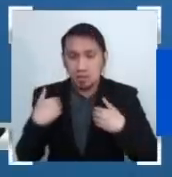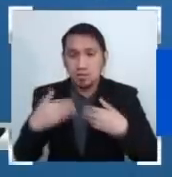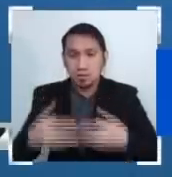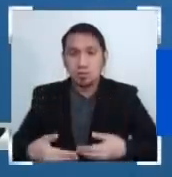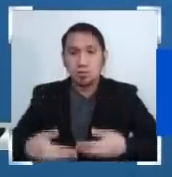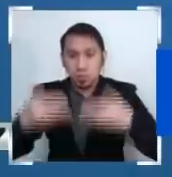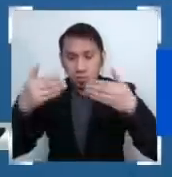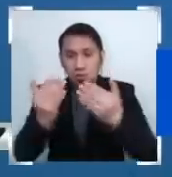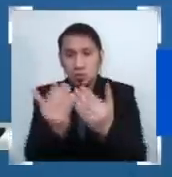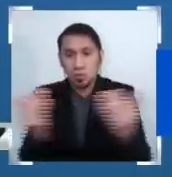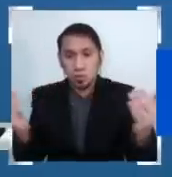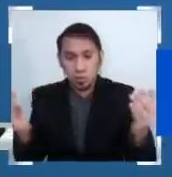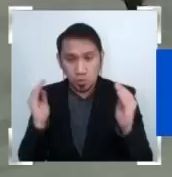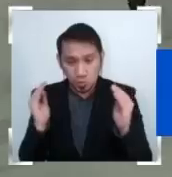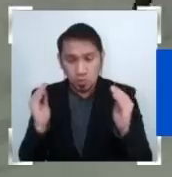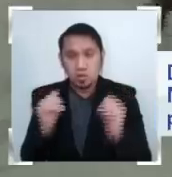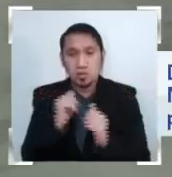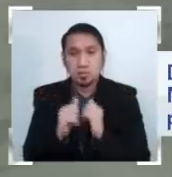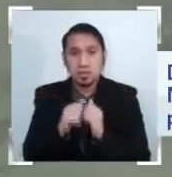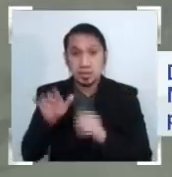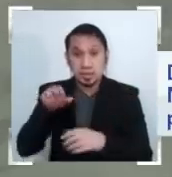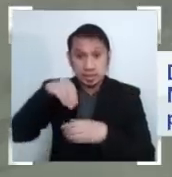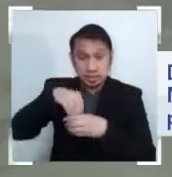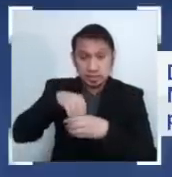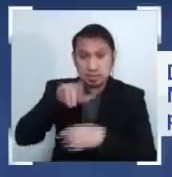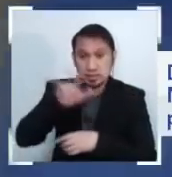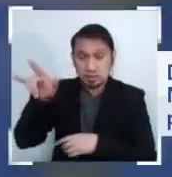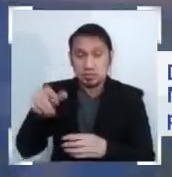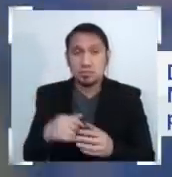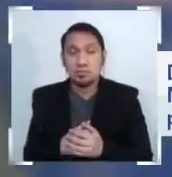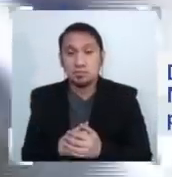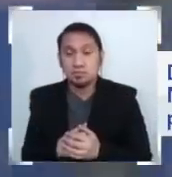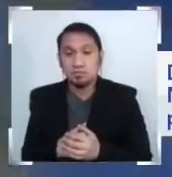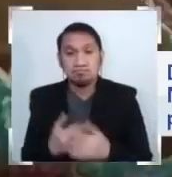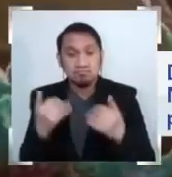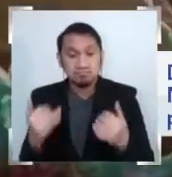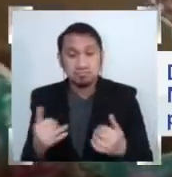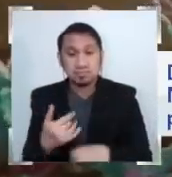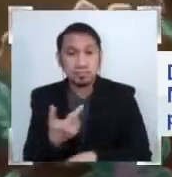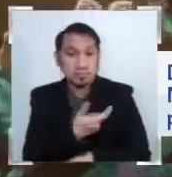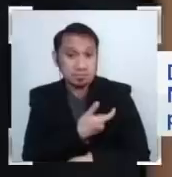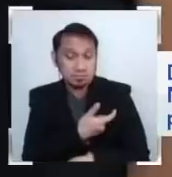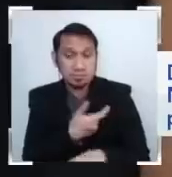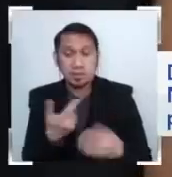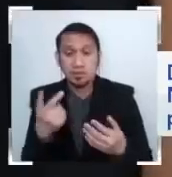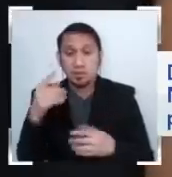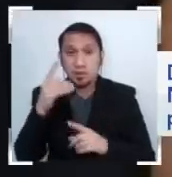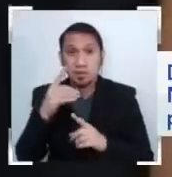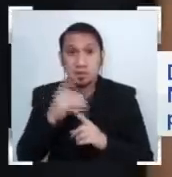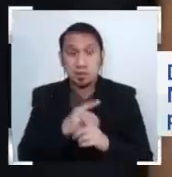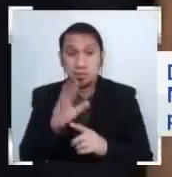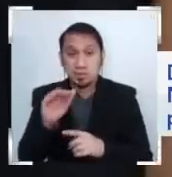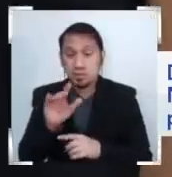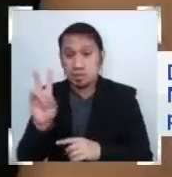vaccinated Filipinos around these airports. Kaya bukod sa round 2 ng National Vaccination Day sa December 15 hanggang 17,